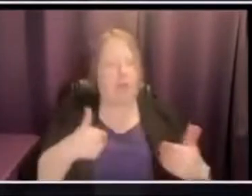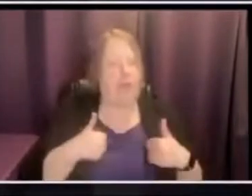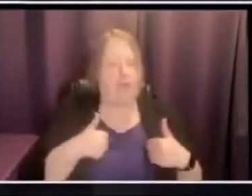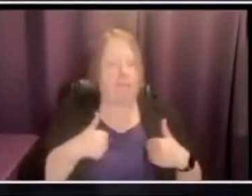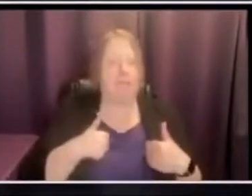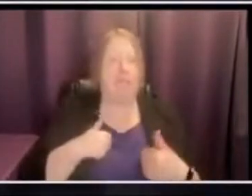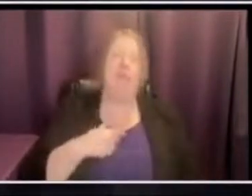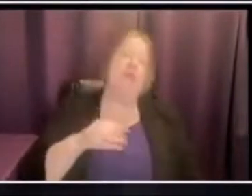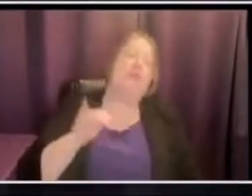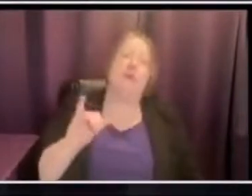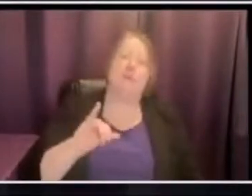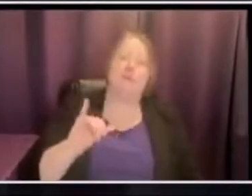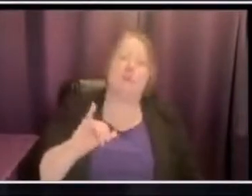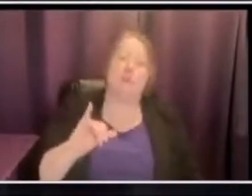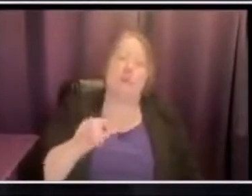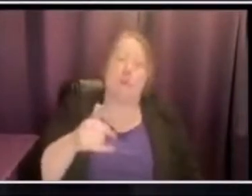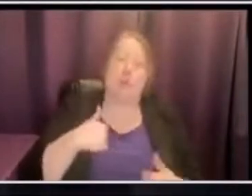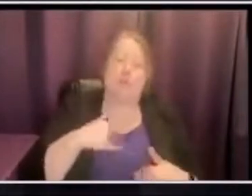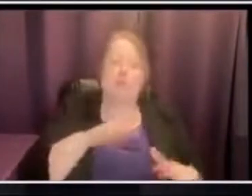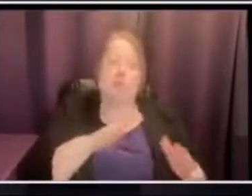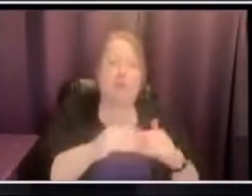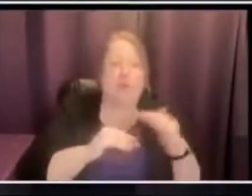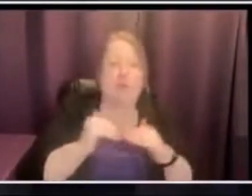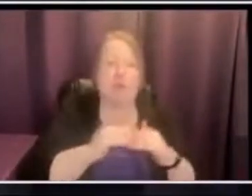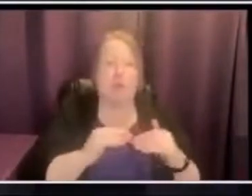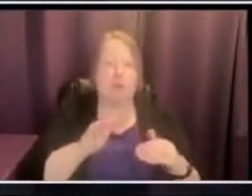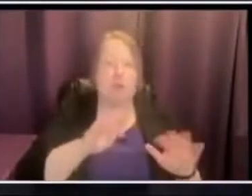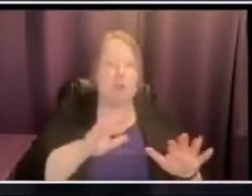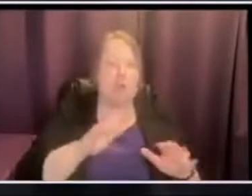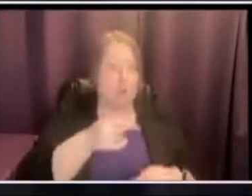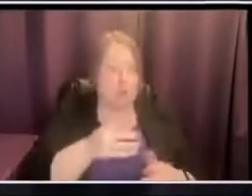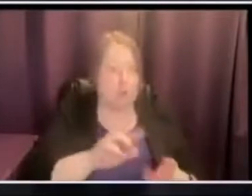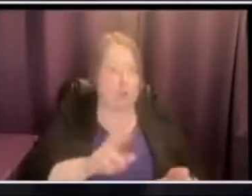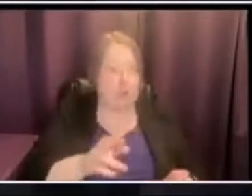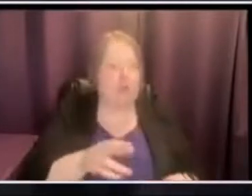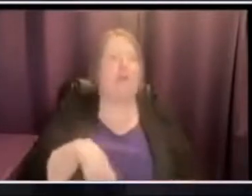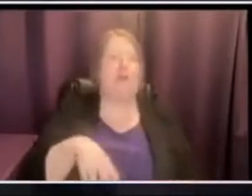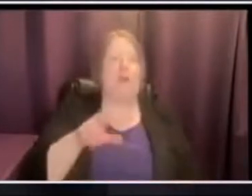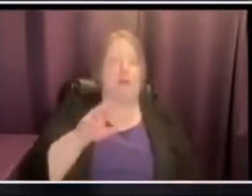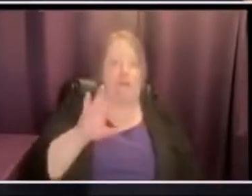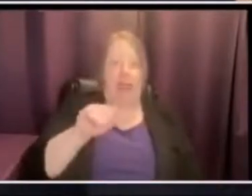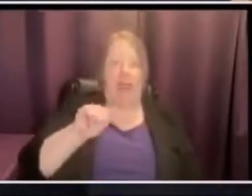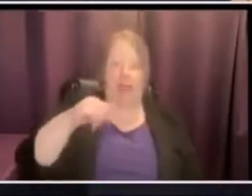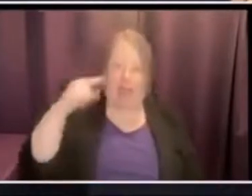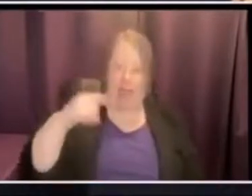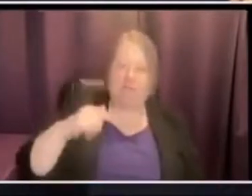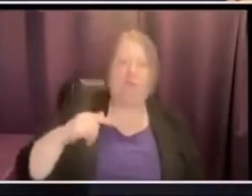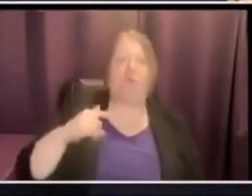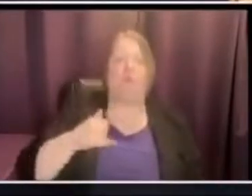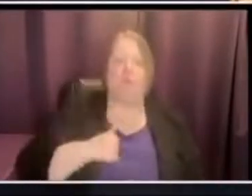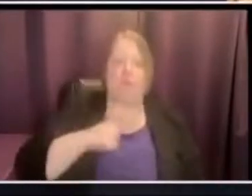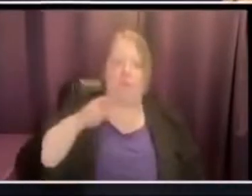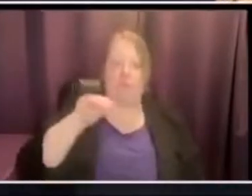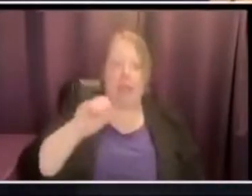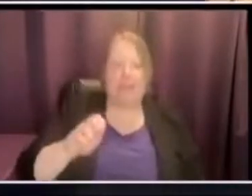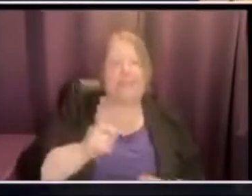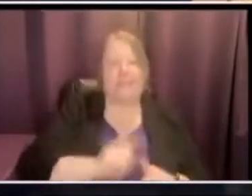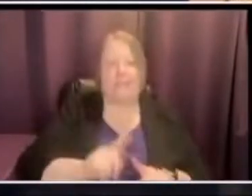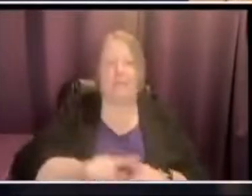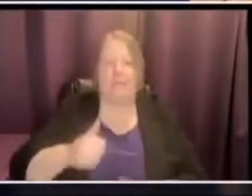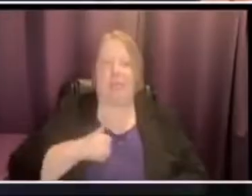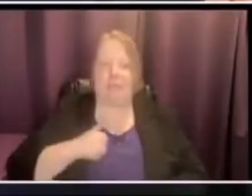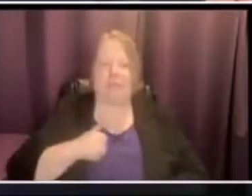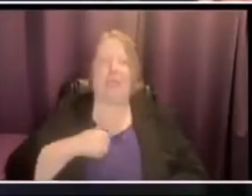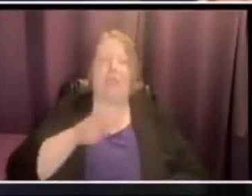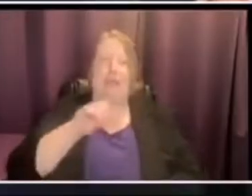is Steny Hoyer. Troops. Okay, so we have a little bit of time to make that decision. Andrews Air Force Base. All right. Other military bases. Thank you. We need active duty